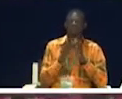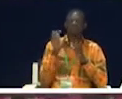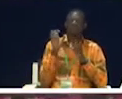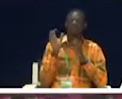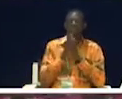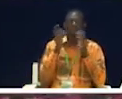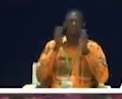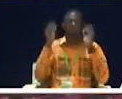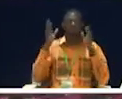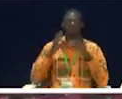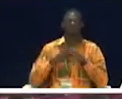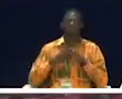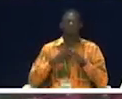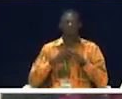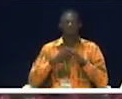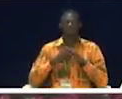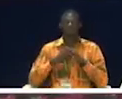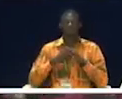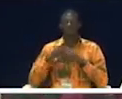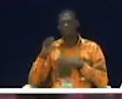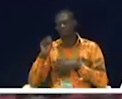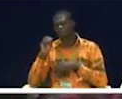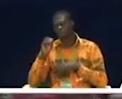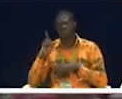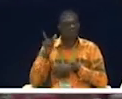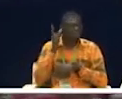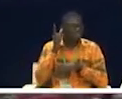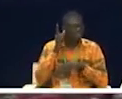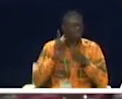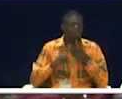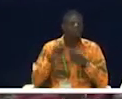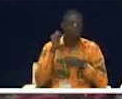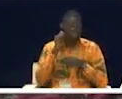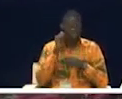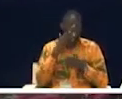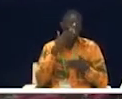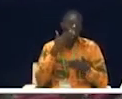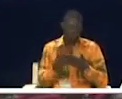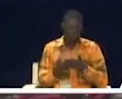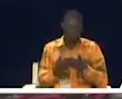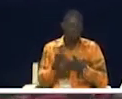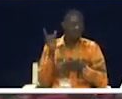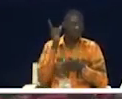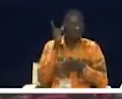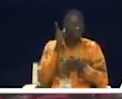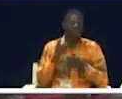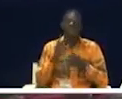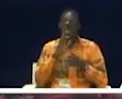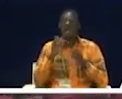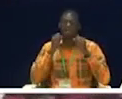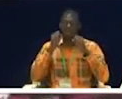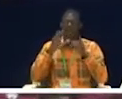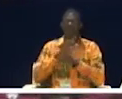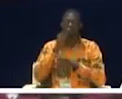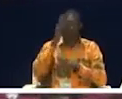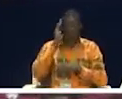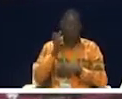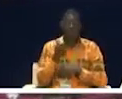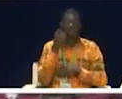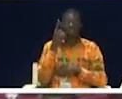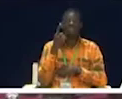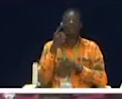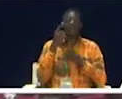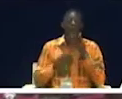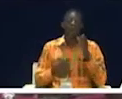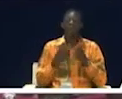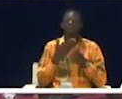Hallelujah. So listen to testimonies. Testimonies are powerful. You understand God by the things you hear